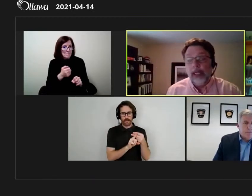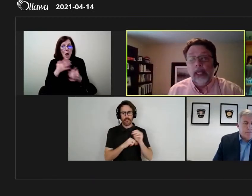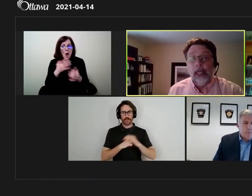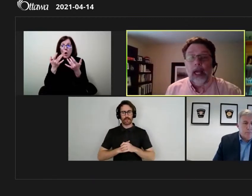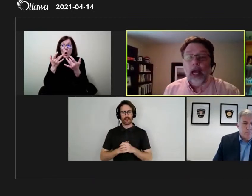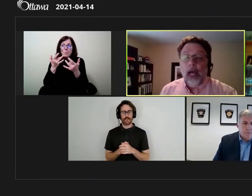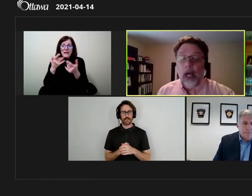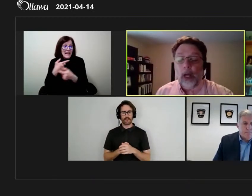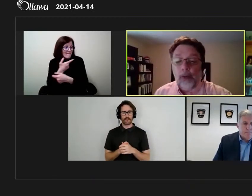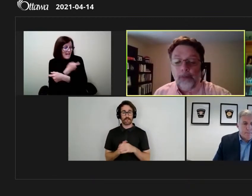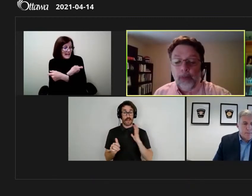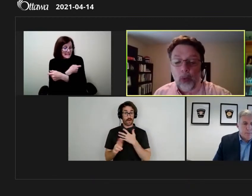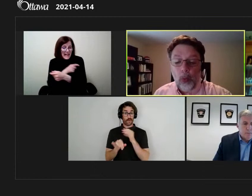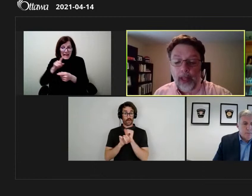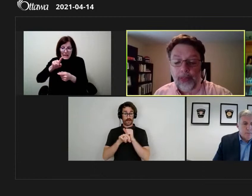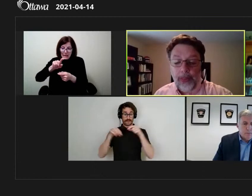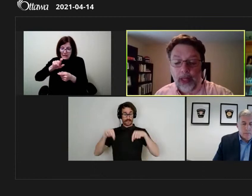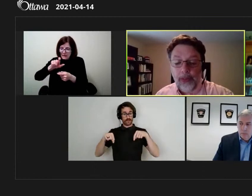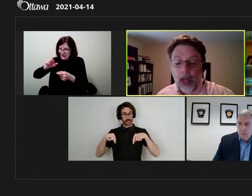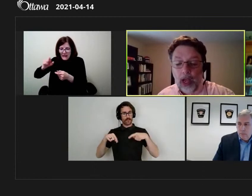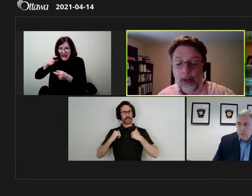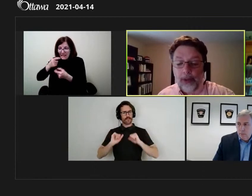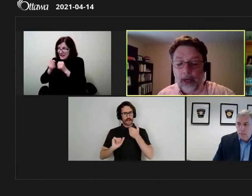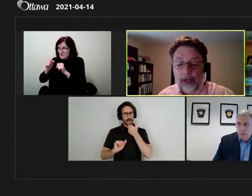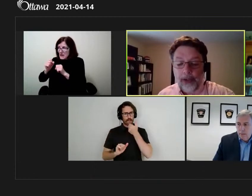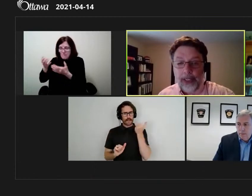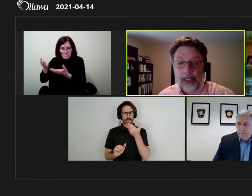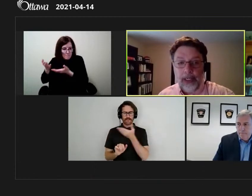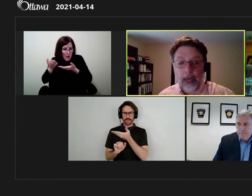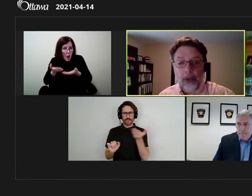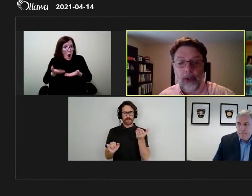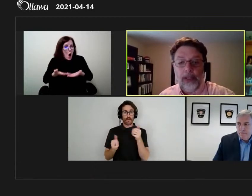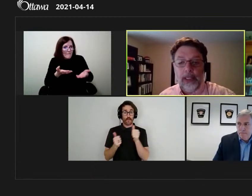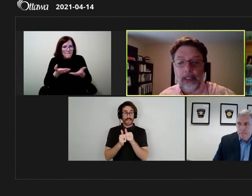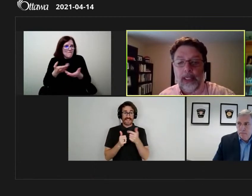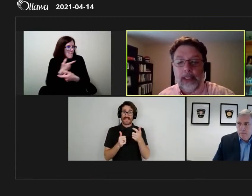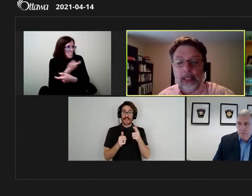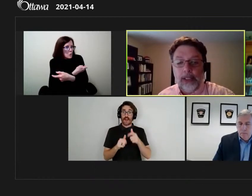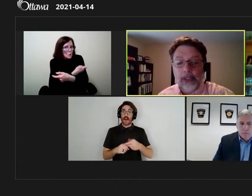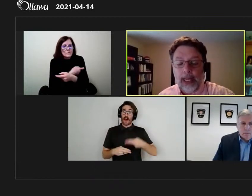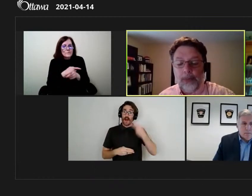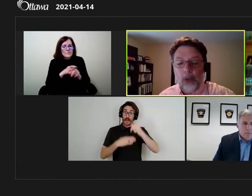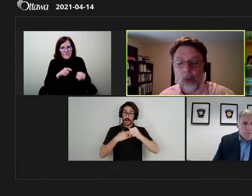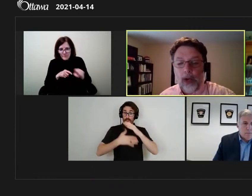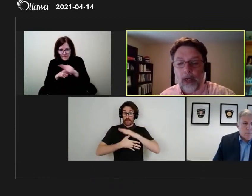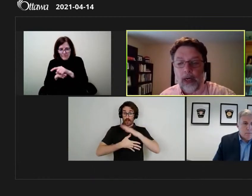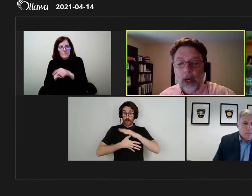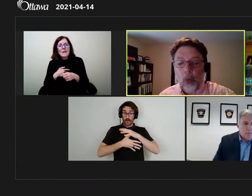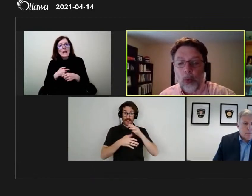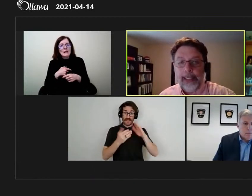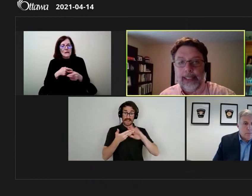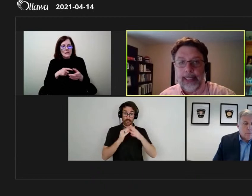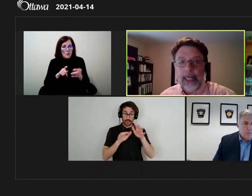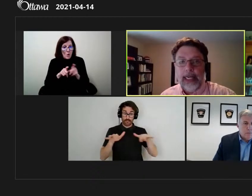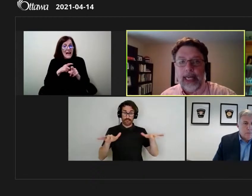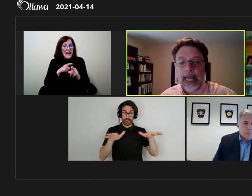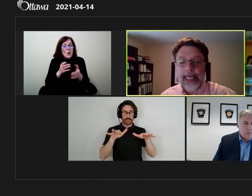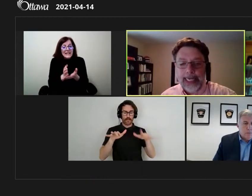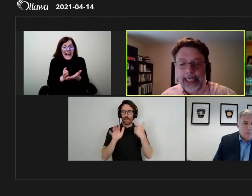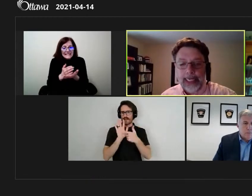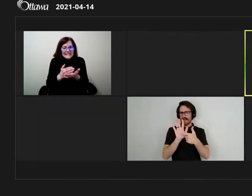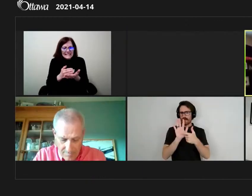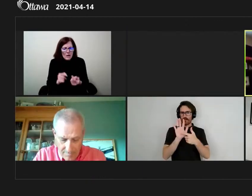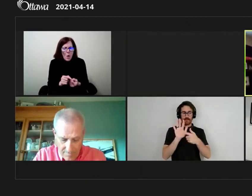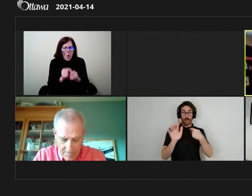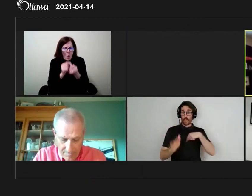doing with the high priority neighborhoods is an example where we see a